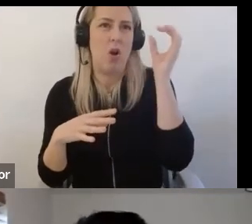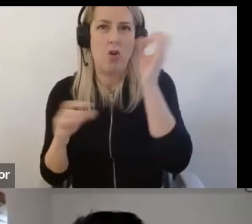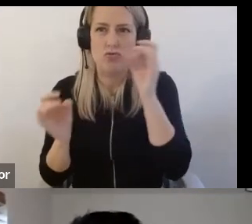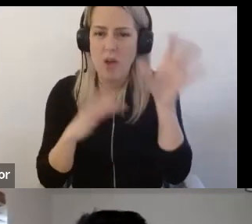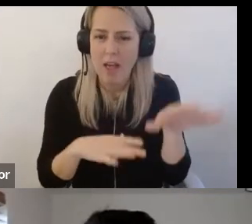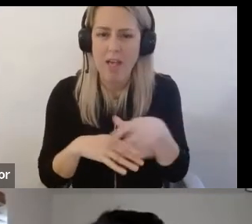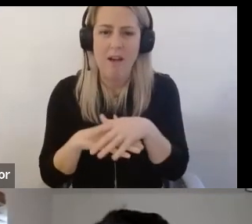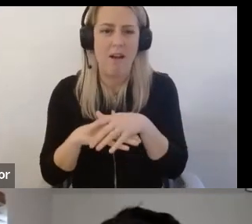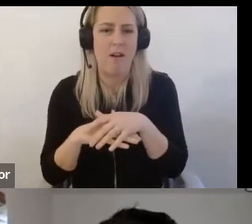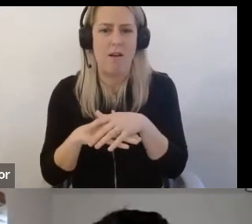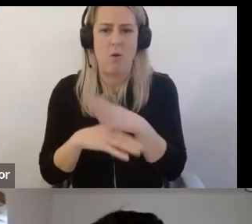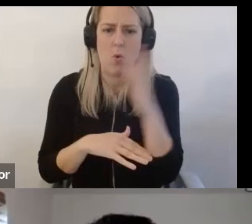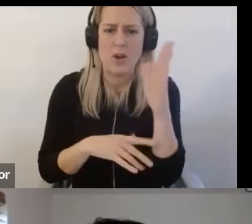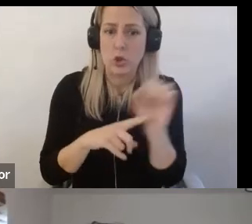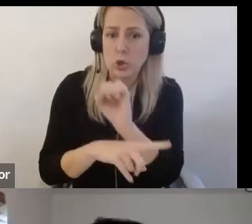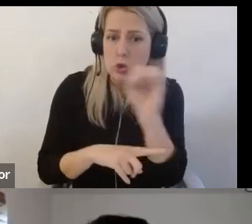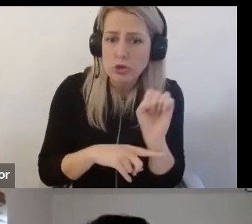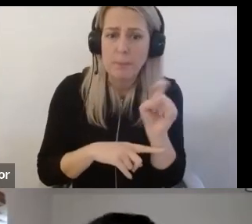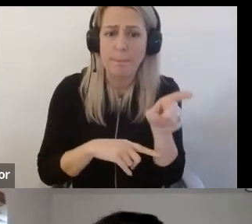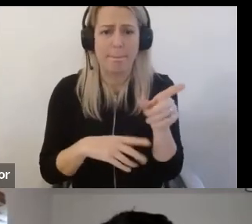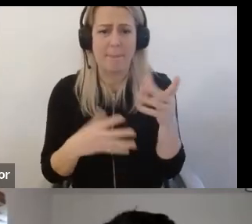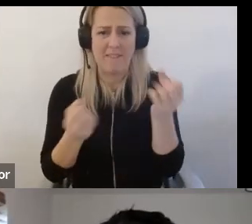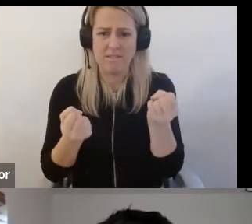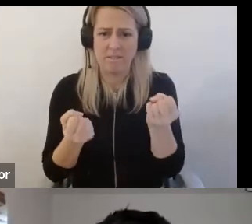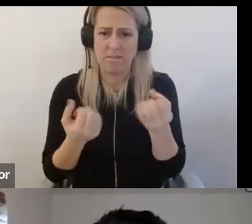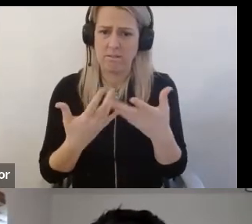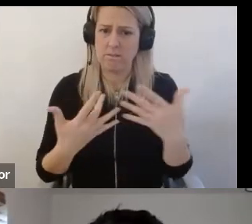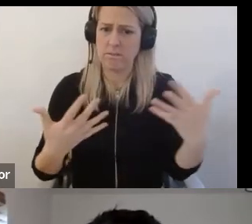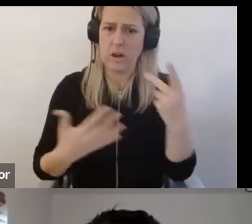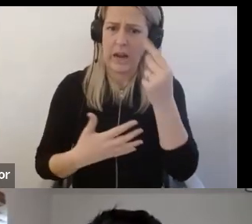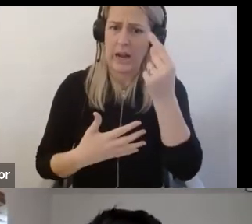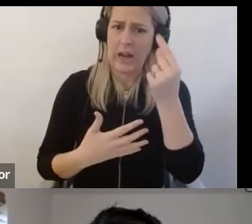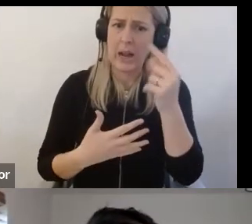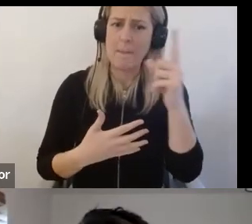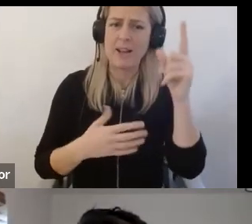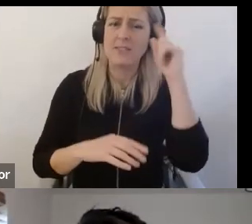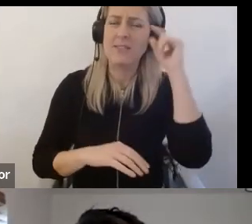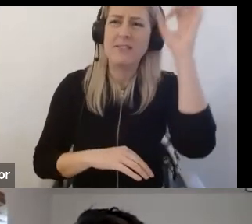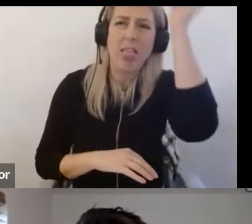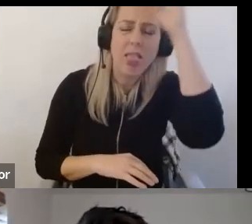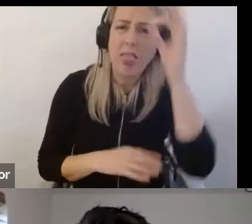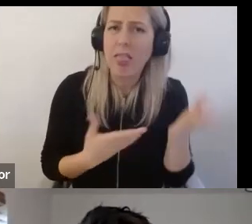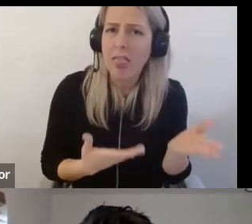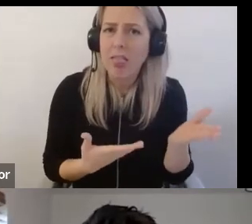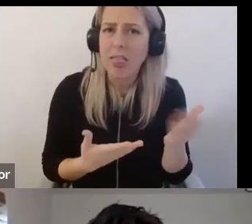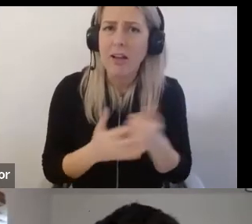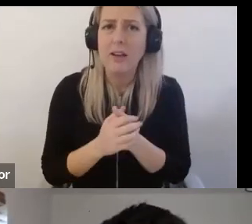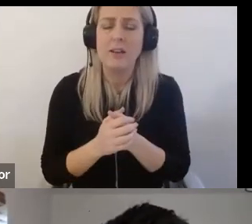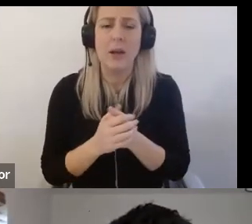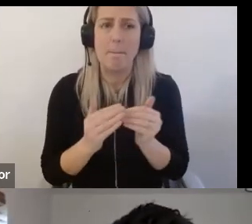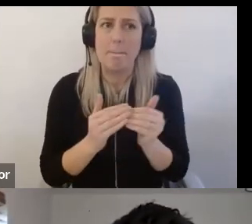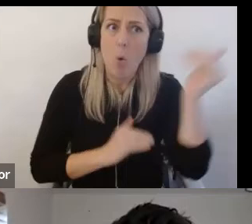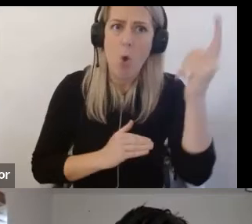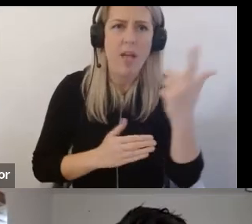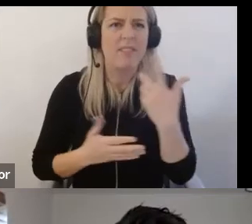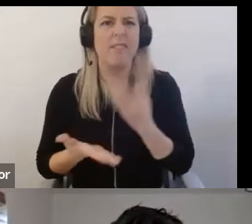or lesser extent. I think training and awareness is more of a problem than funding, but Kathy is absolutely correct. In